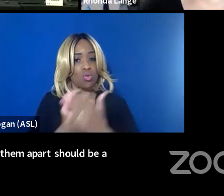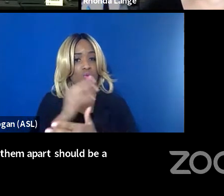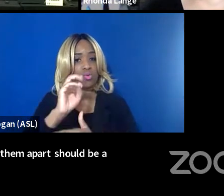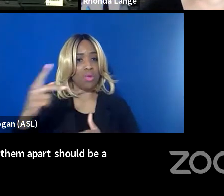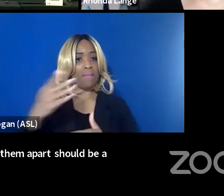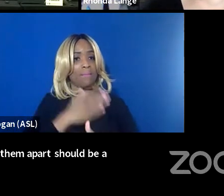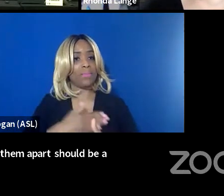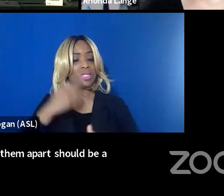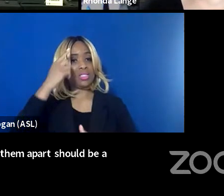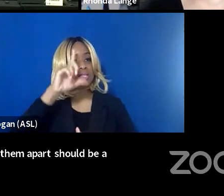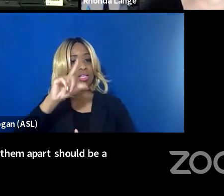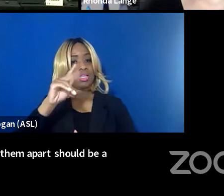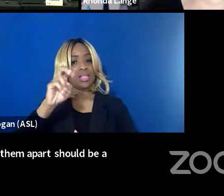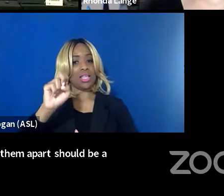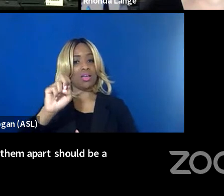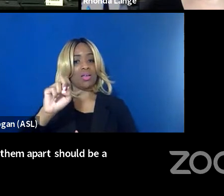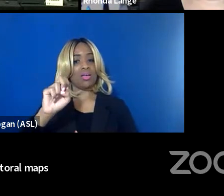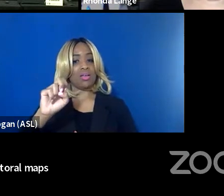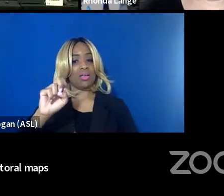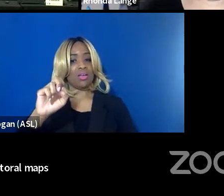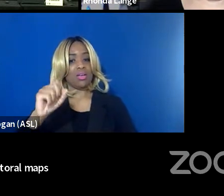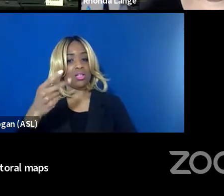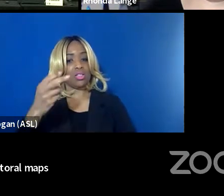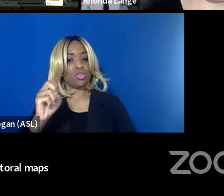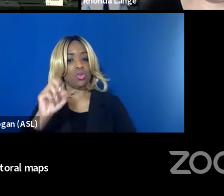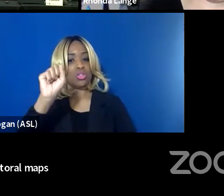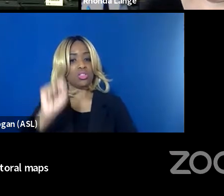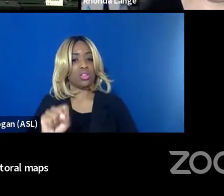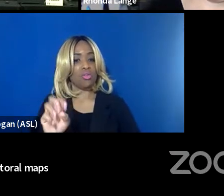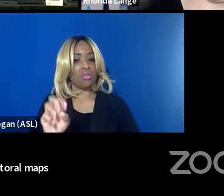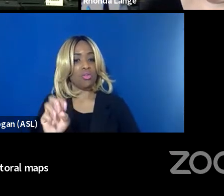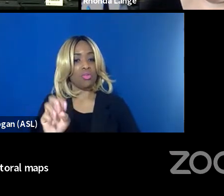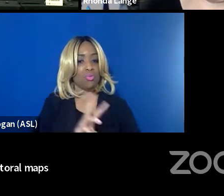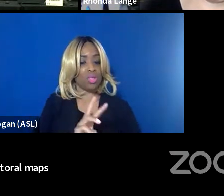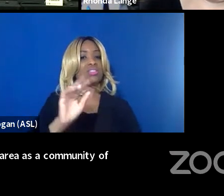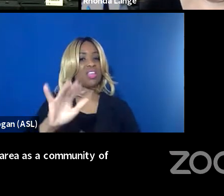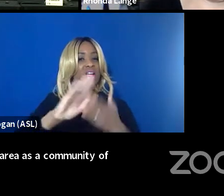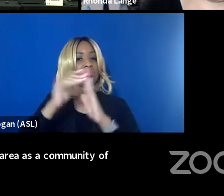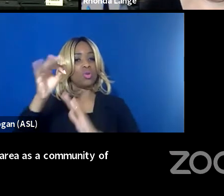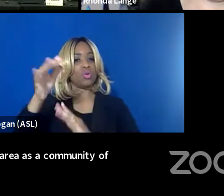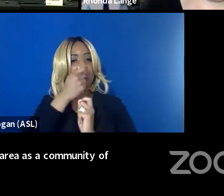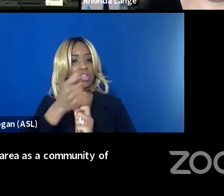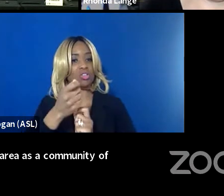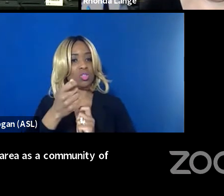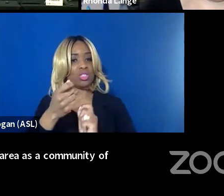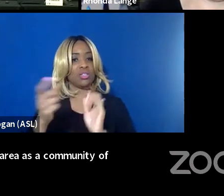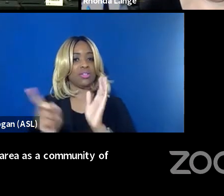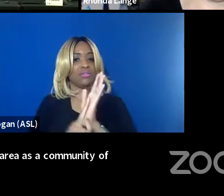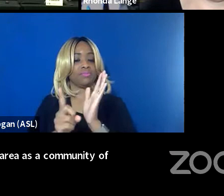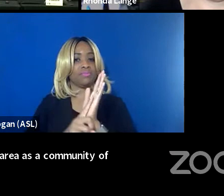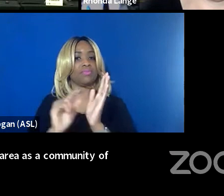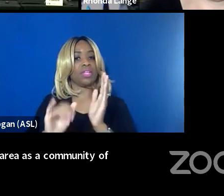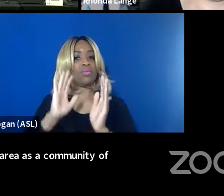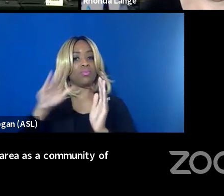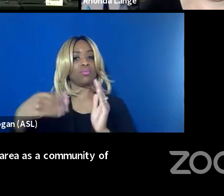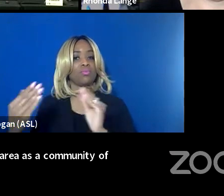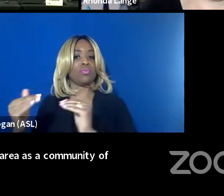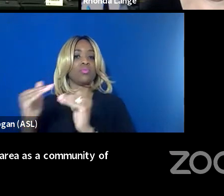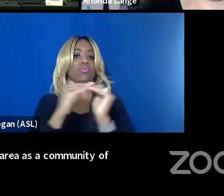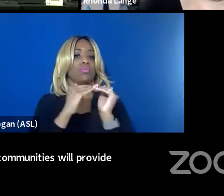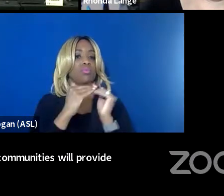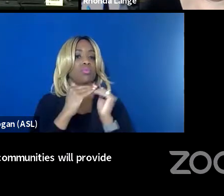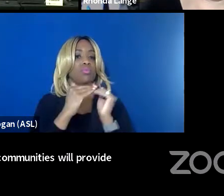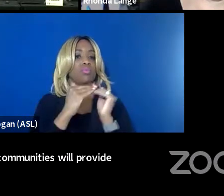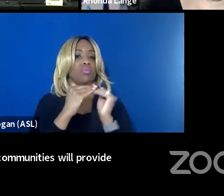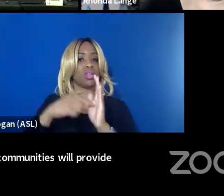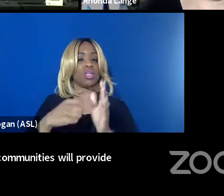Southwest Lakeshore area as a community of interest. A map that brings together these communities will provide more equitable and inclusive representation